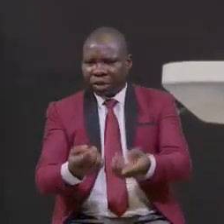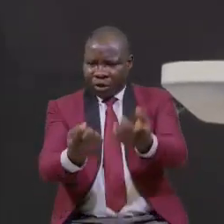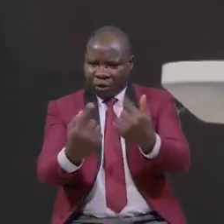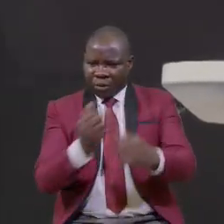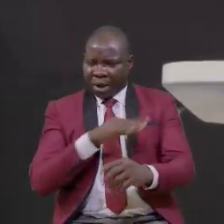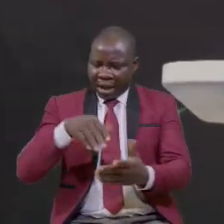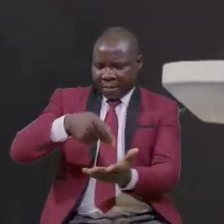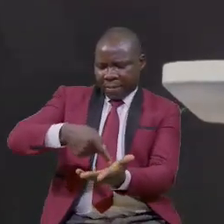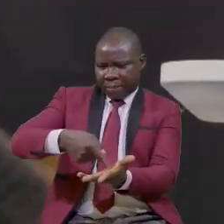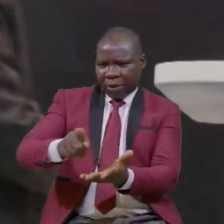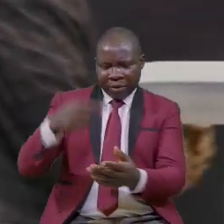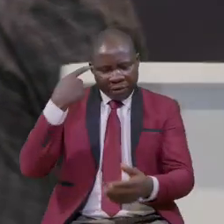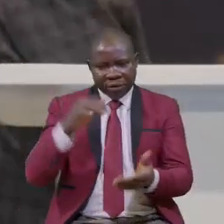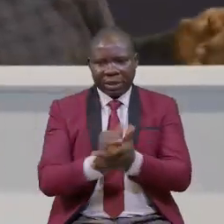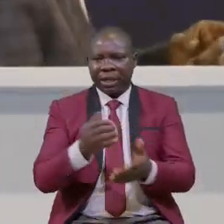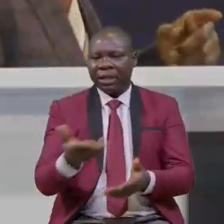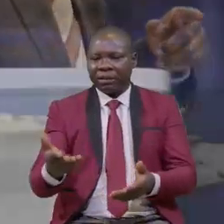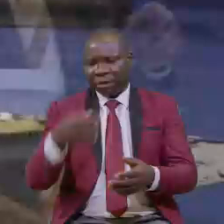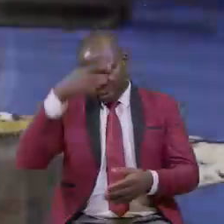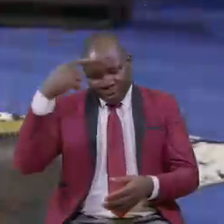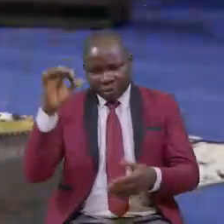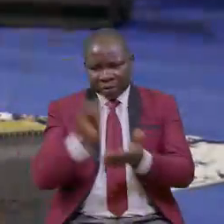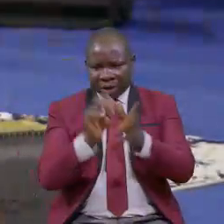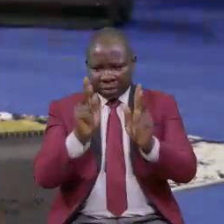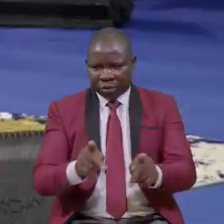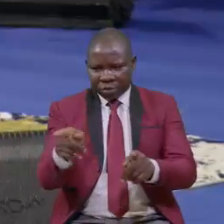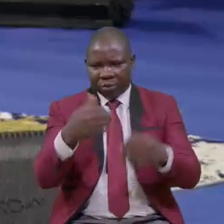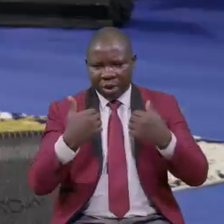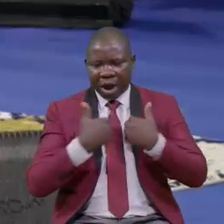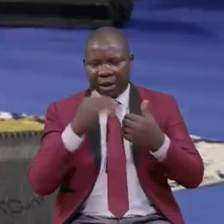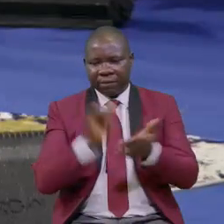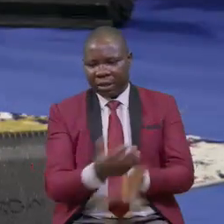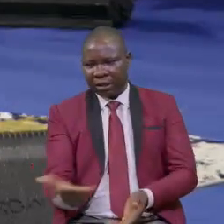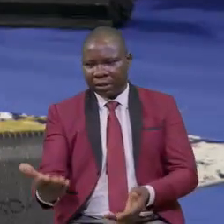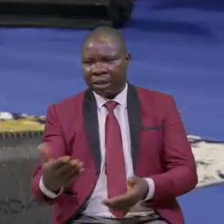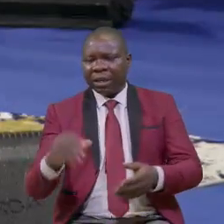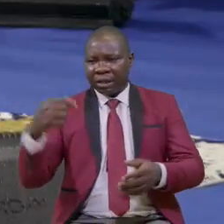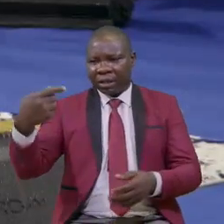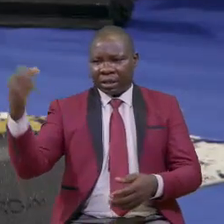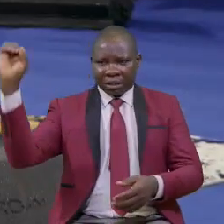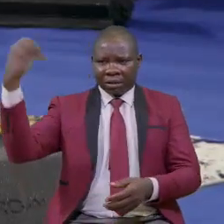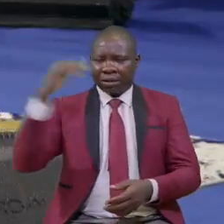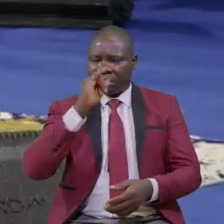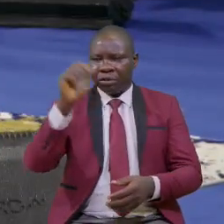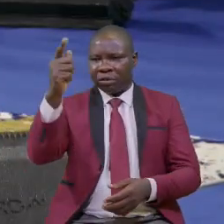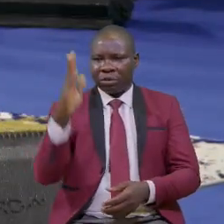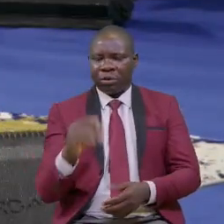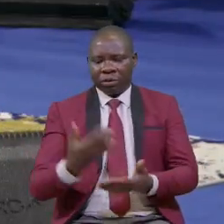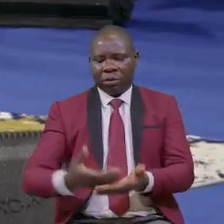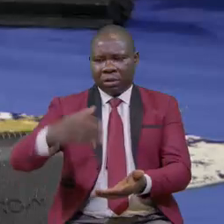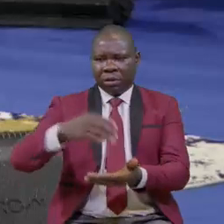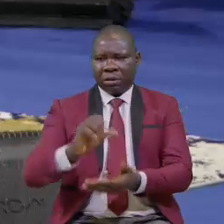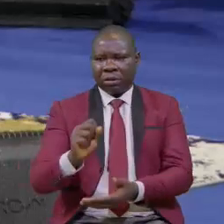You have that commodity. Grace is God's riches, God's